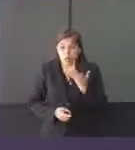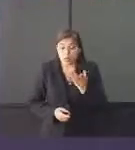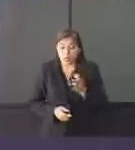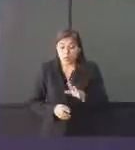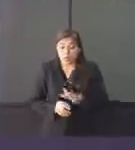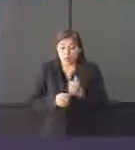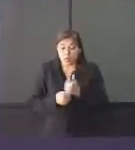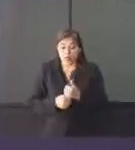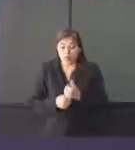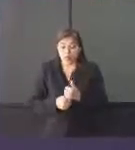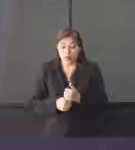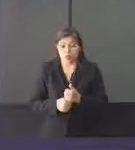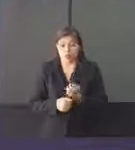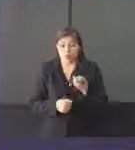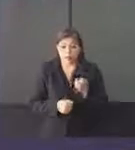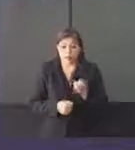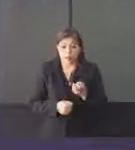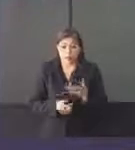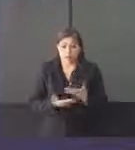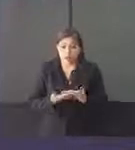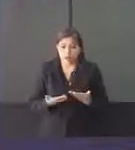direct and indirect victims.